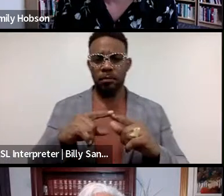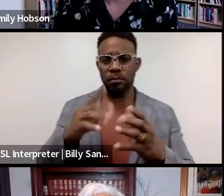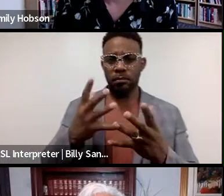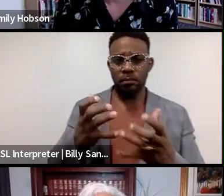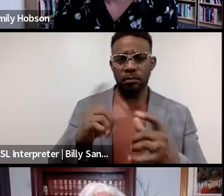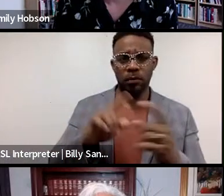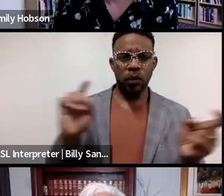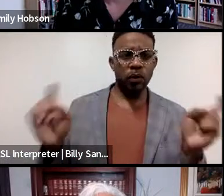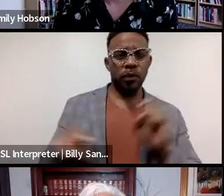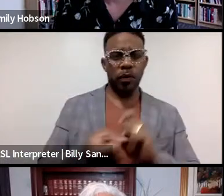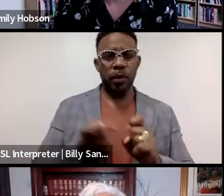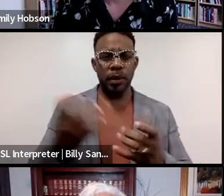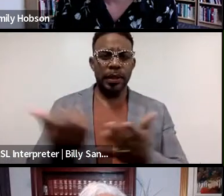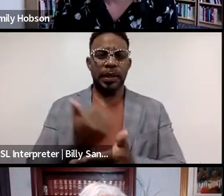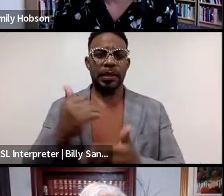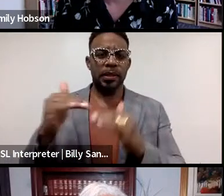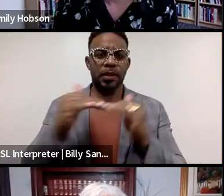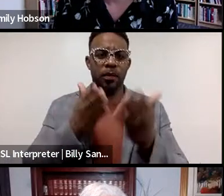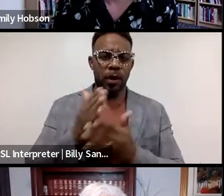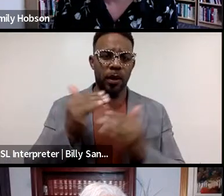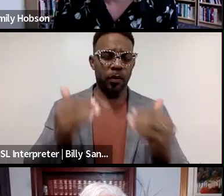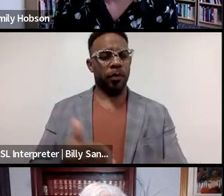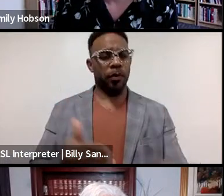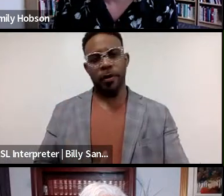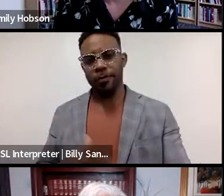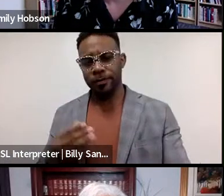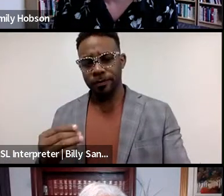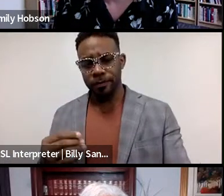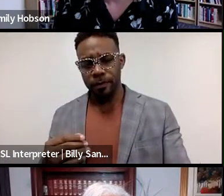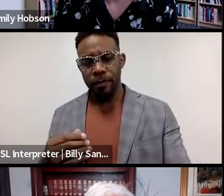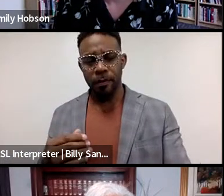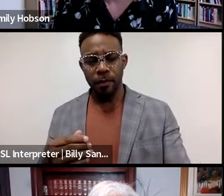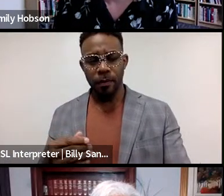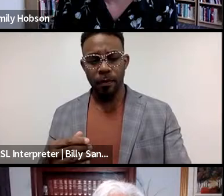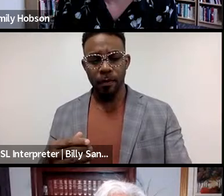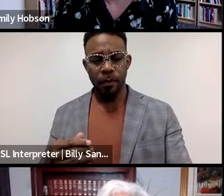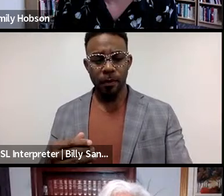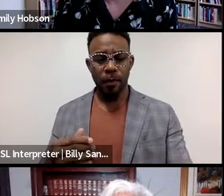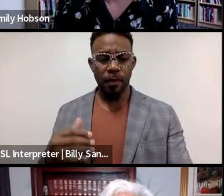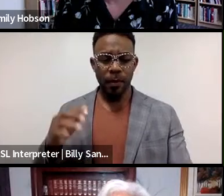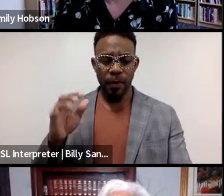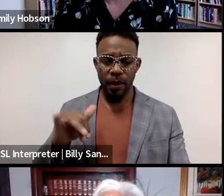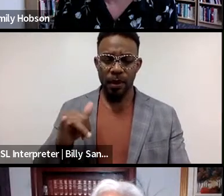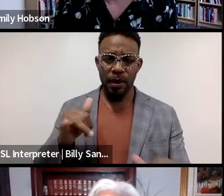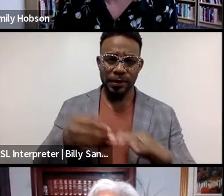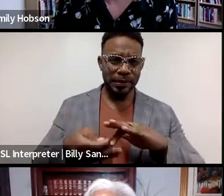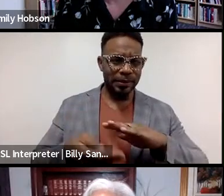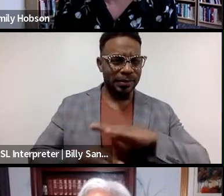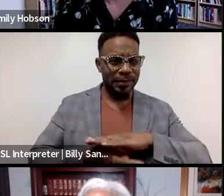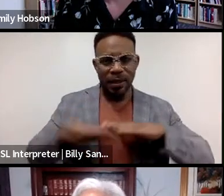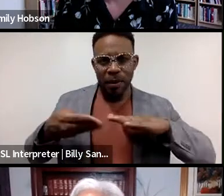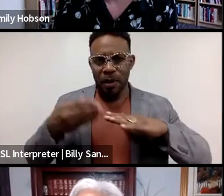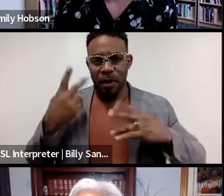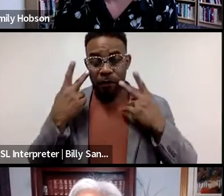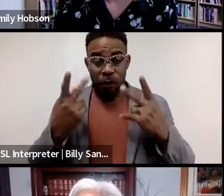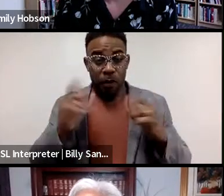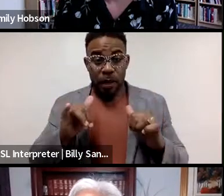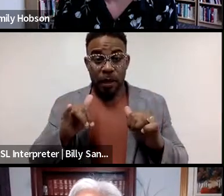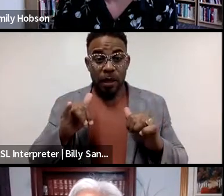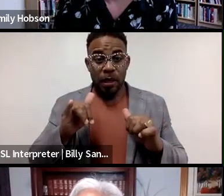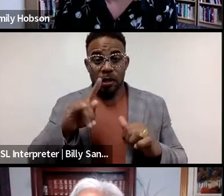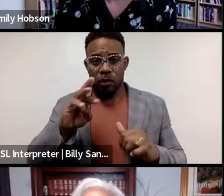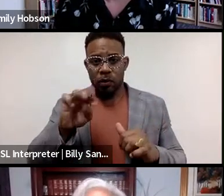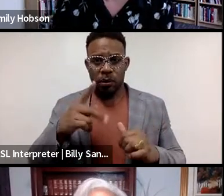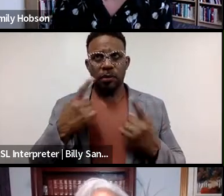desire to reverse the gains of the civil rights movement. And this kind of undermines the view that Trump